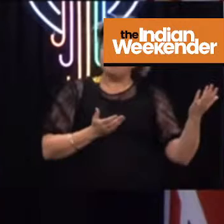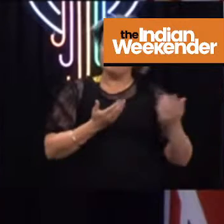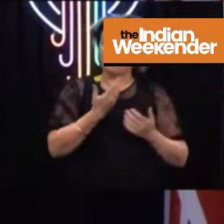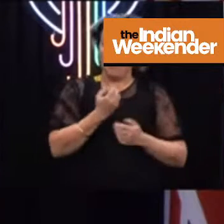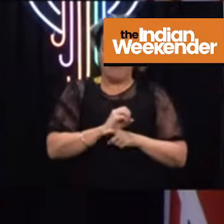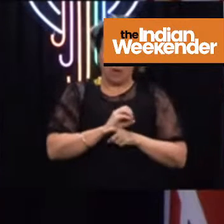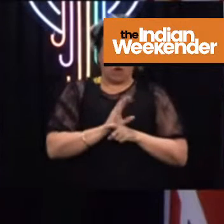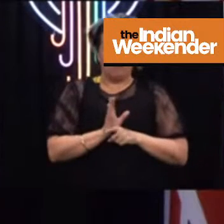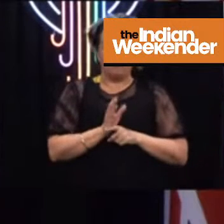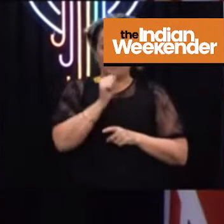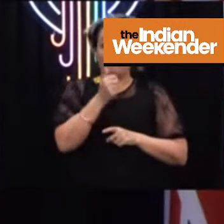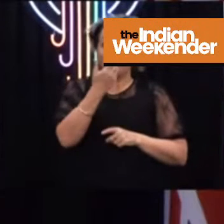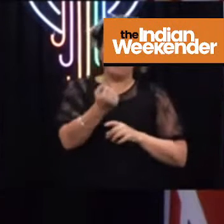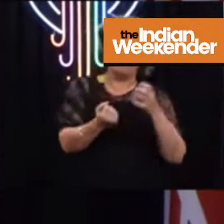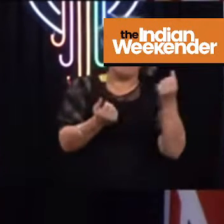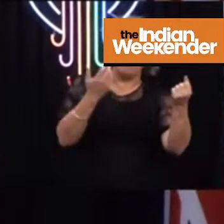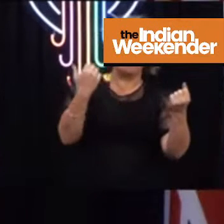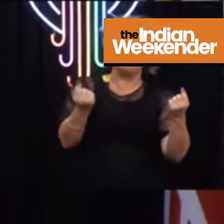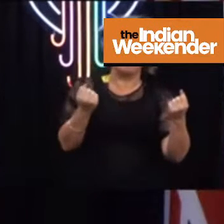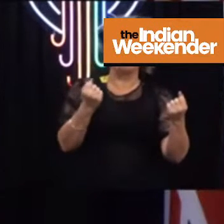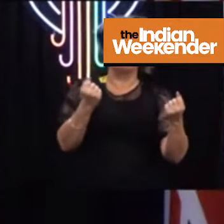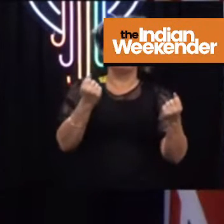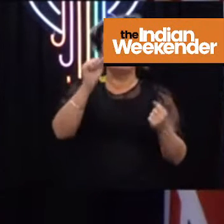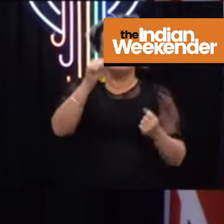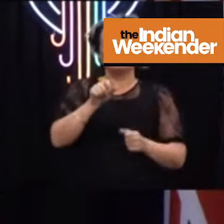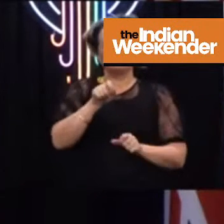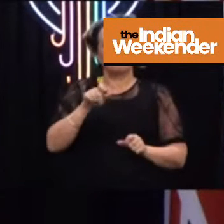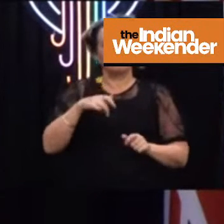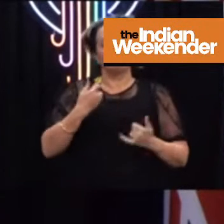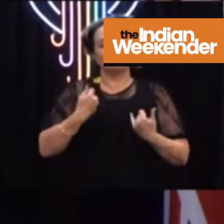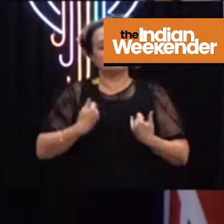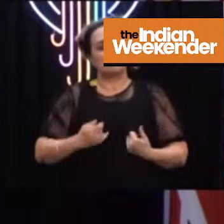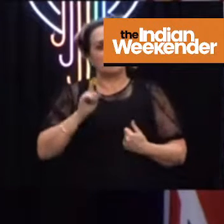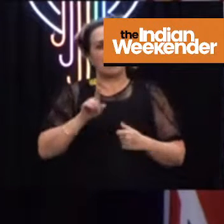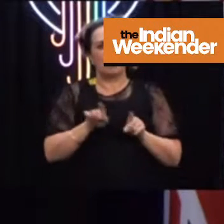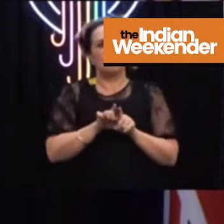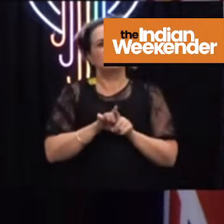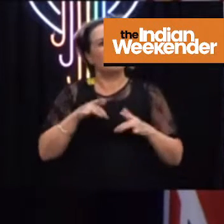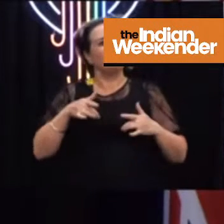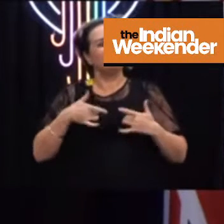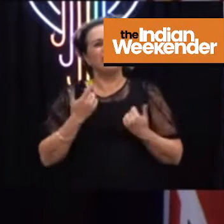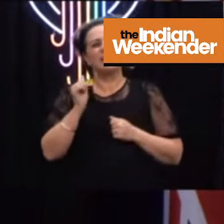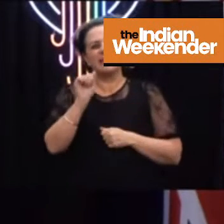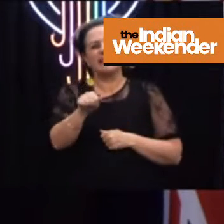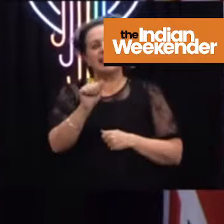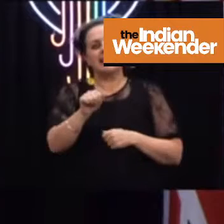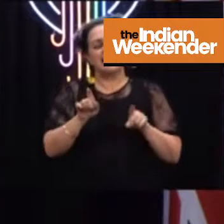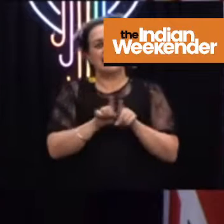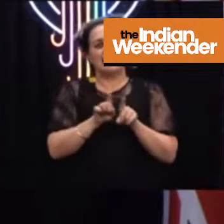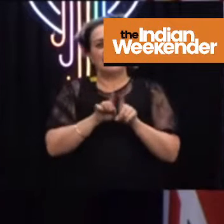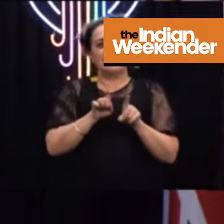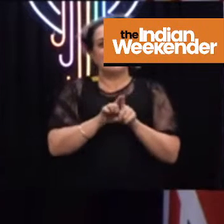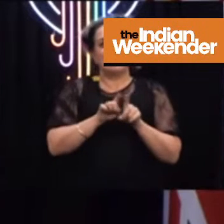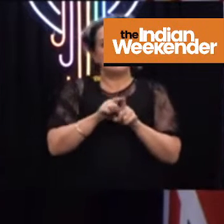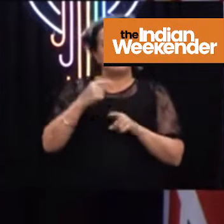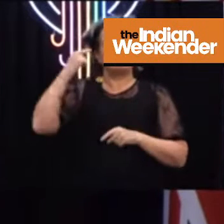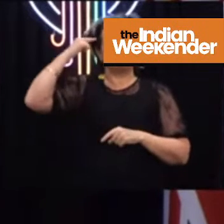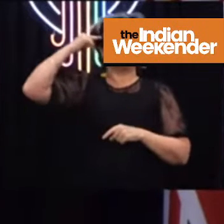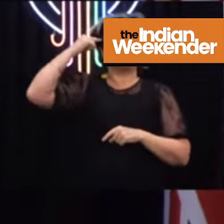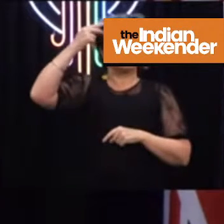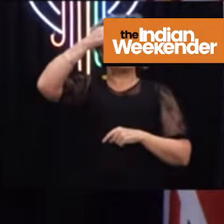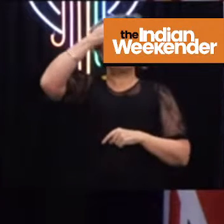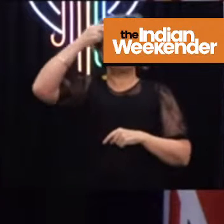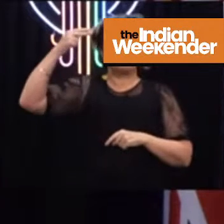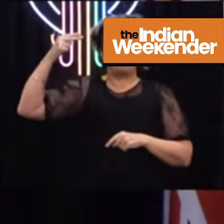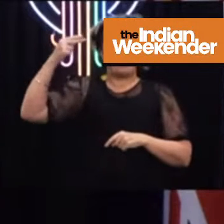COVID-19 is often people are unwell, but also there's still that sort of a little bit of stigma and other things